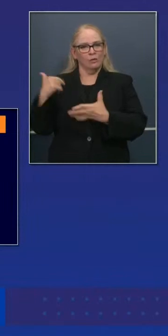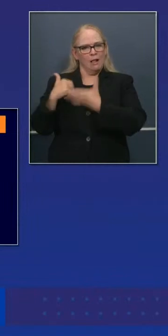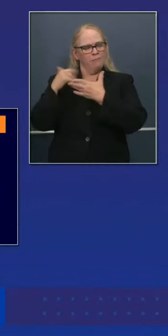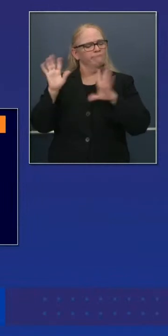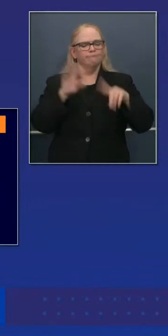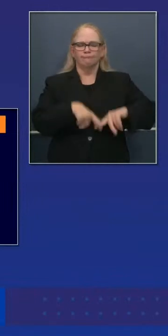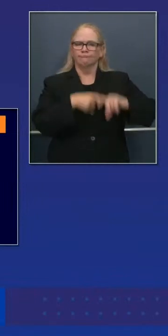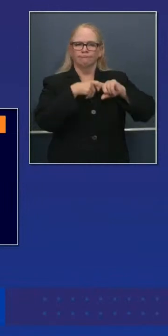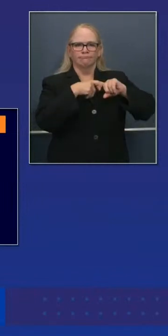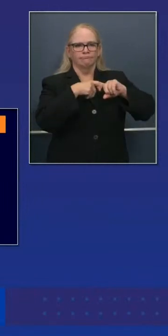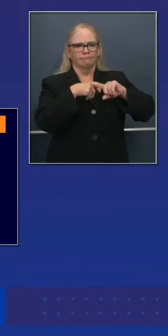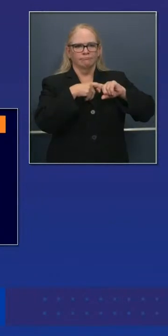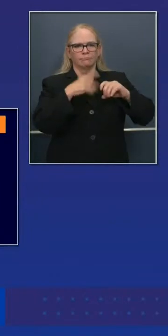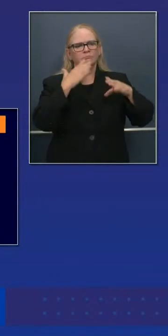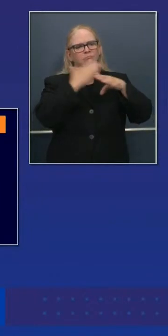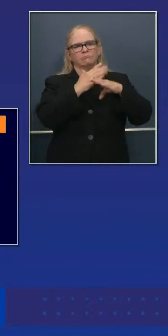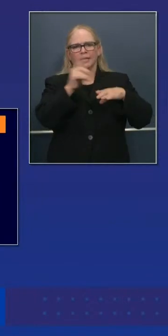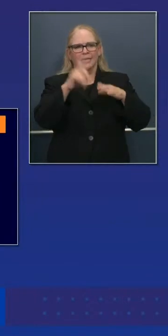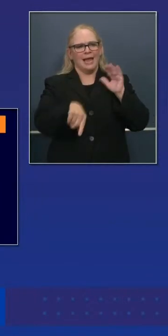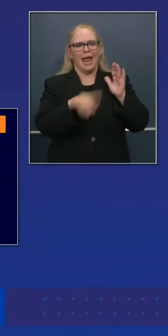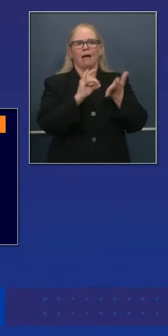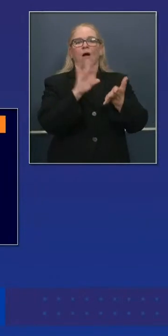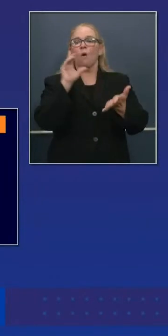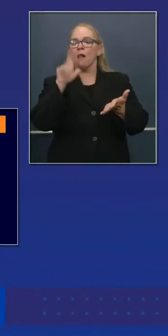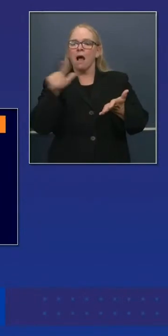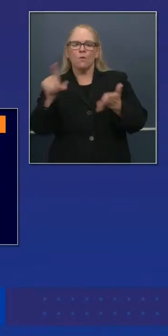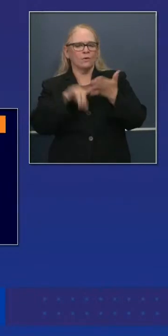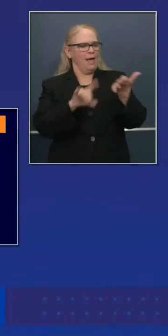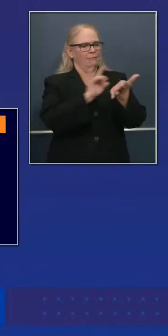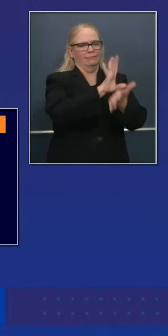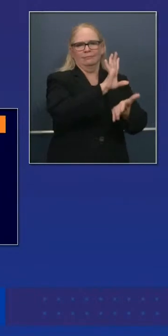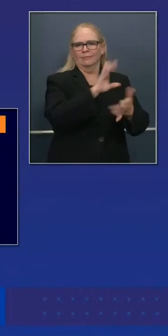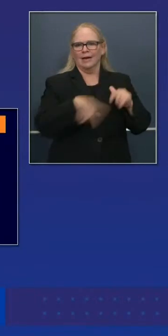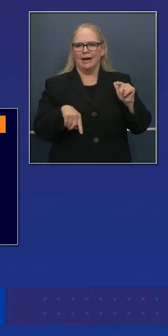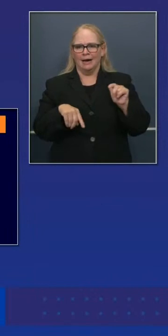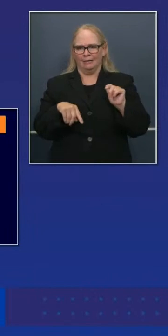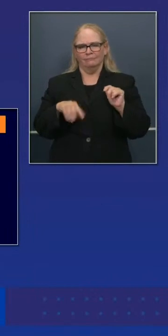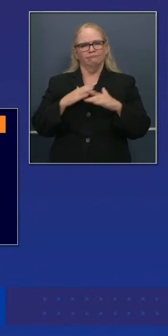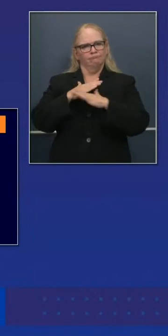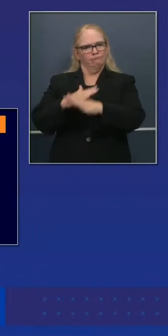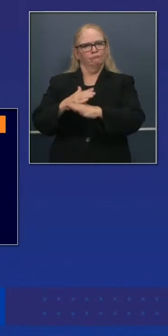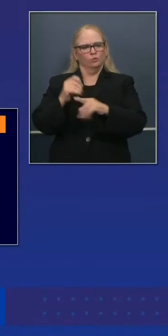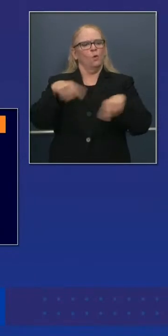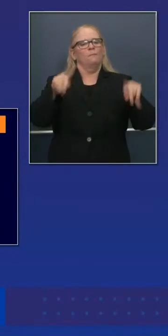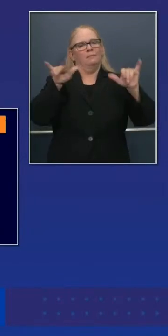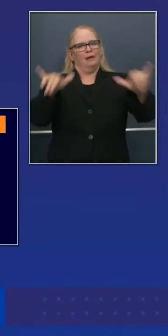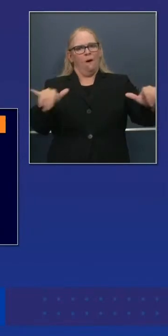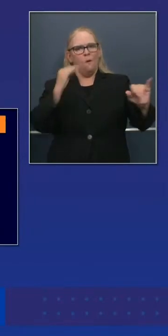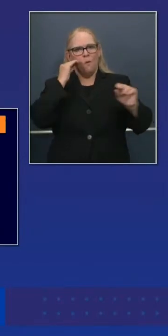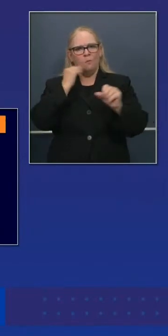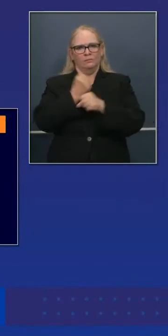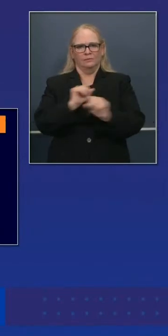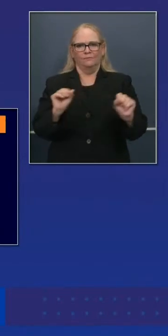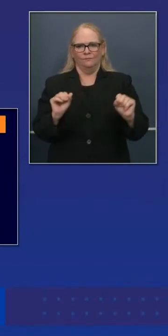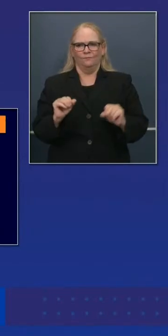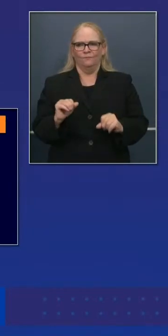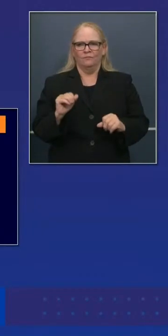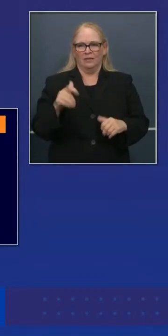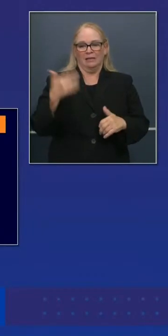codified sorts what I put out on the 27th. Now, that was done on April 6th. That